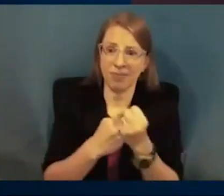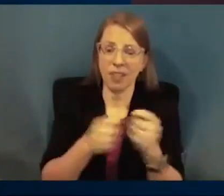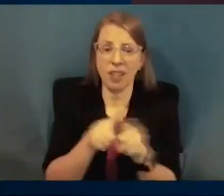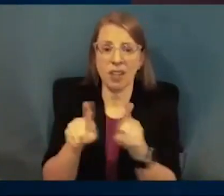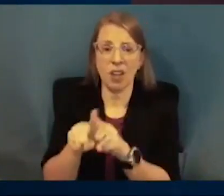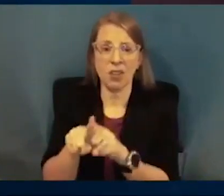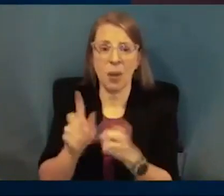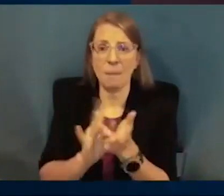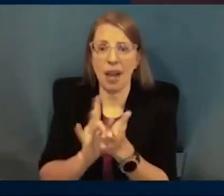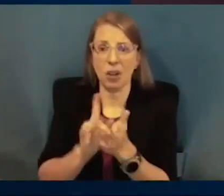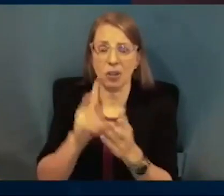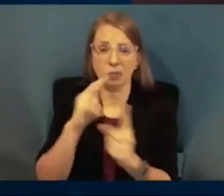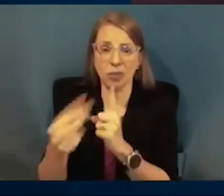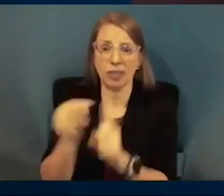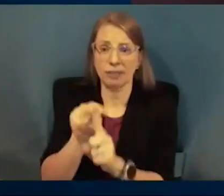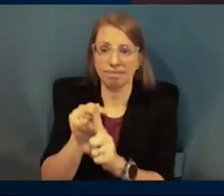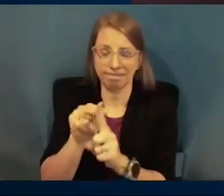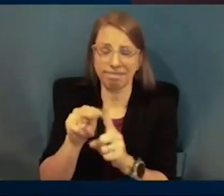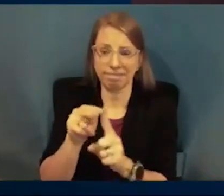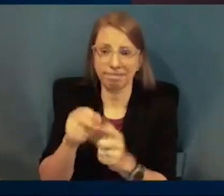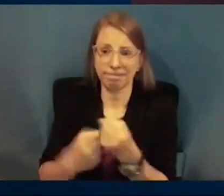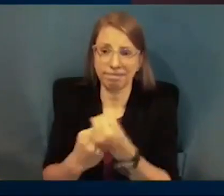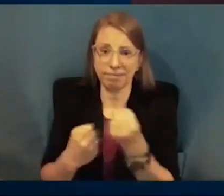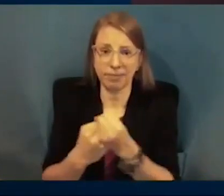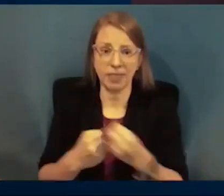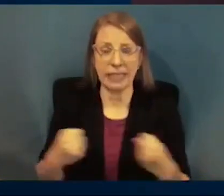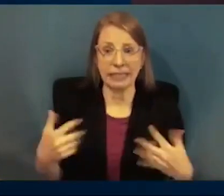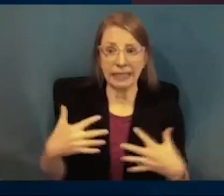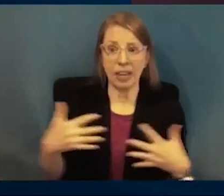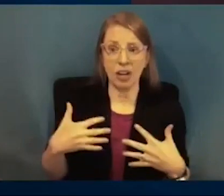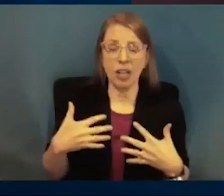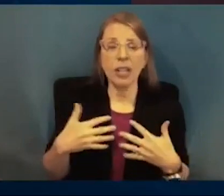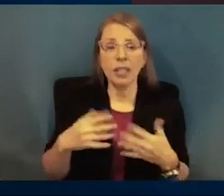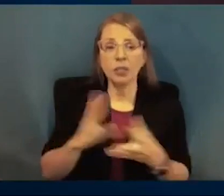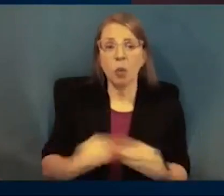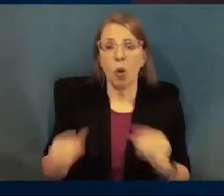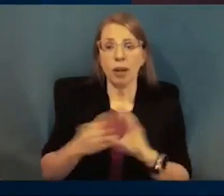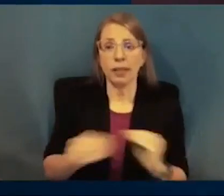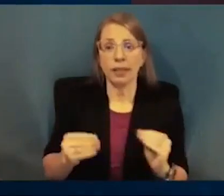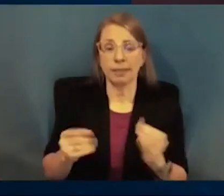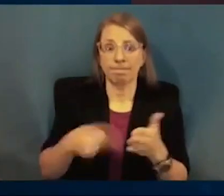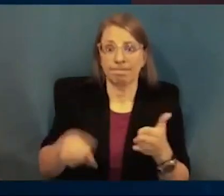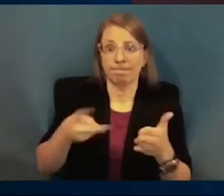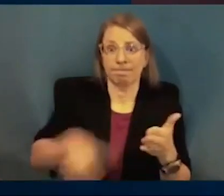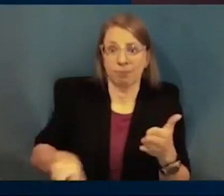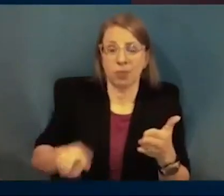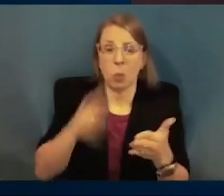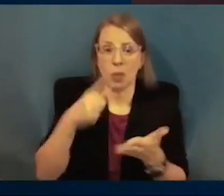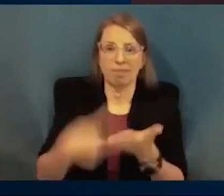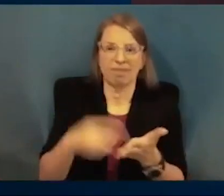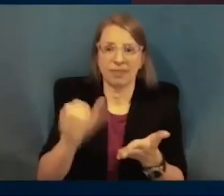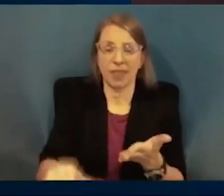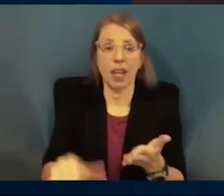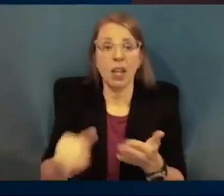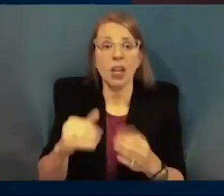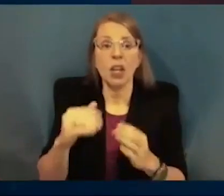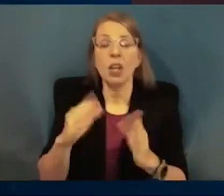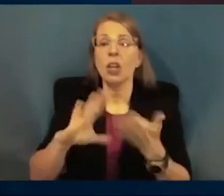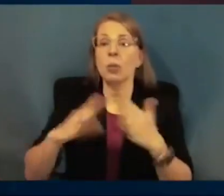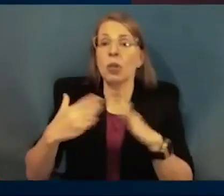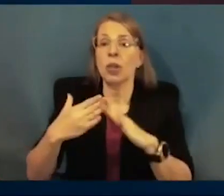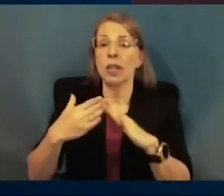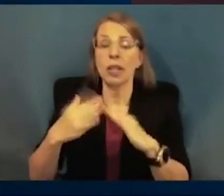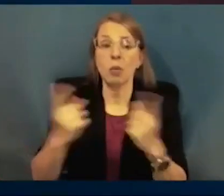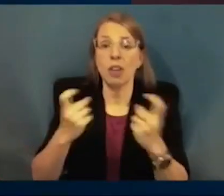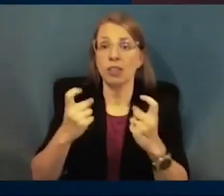going to be talking about those coming up here in the next following weeks. Okay, so the community, of course, is coming up their questions right now as we speak. So, Doc Hawk, we're going to get back to you in just